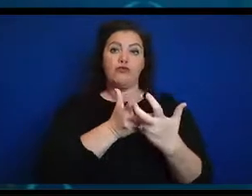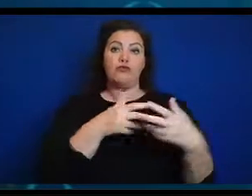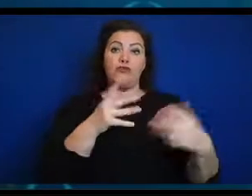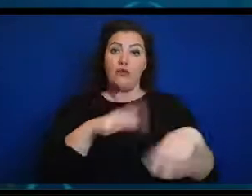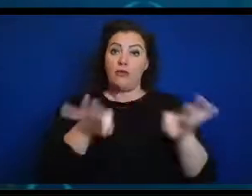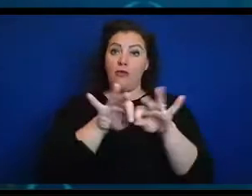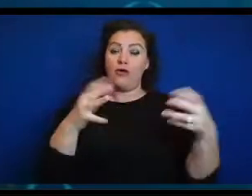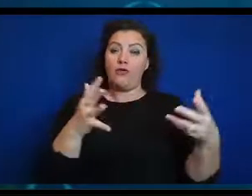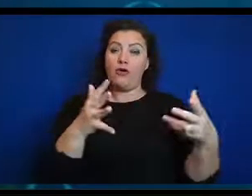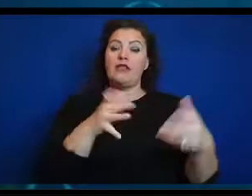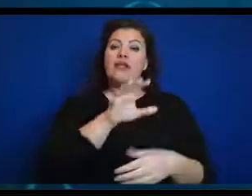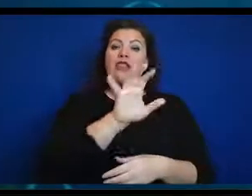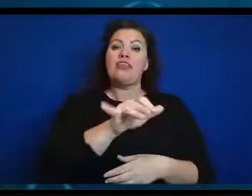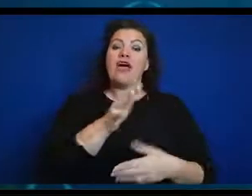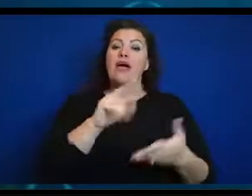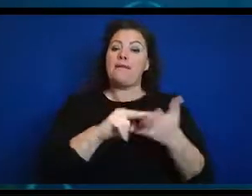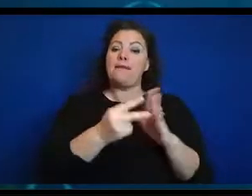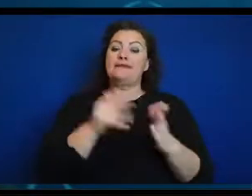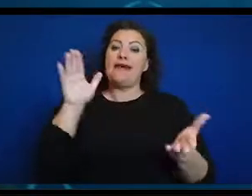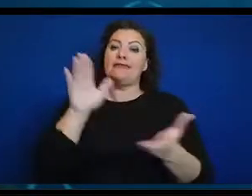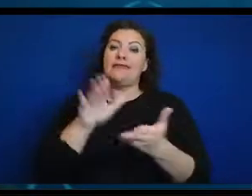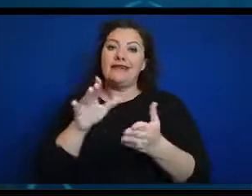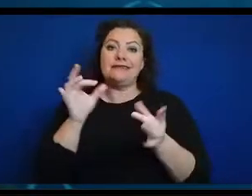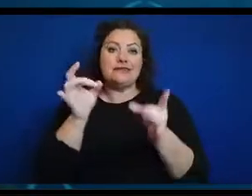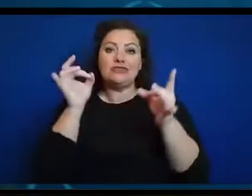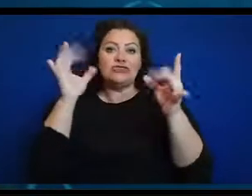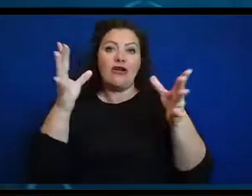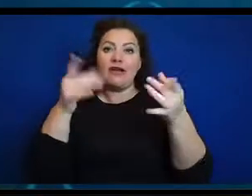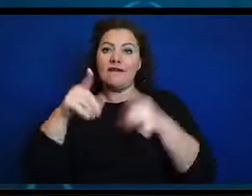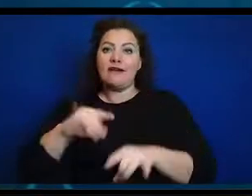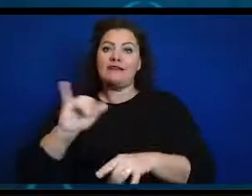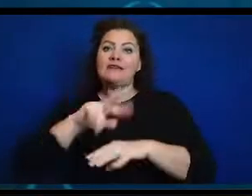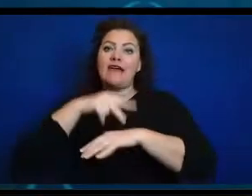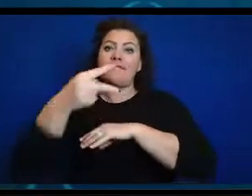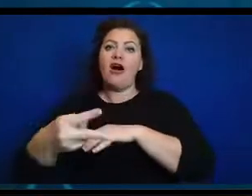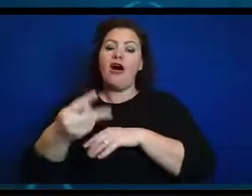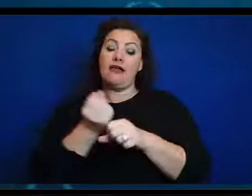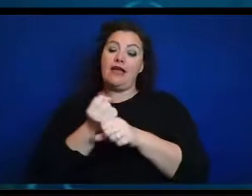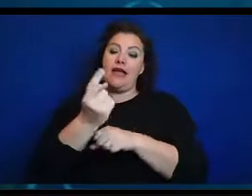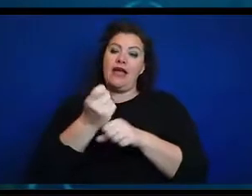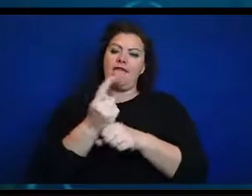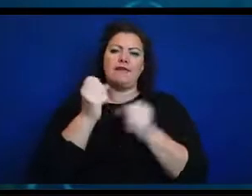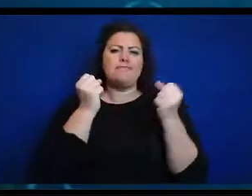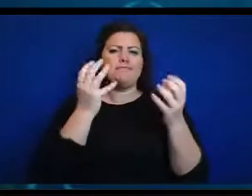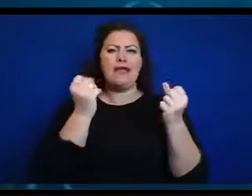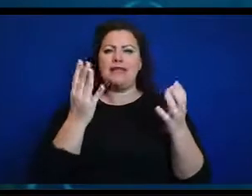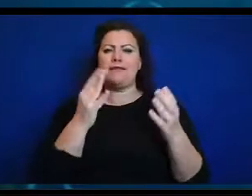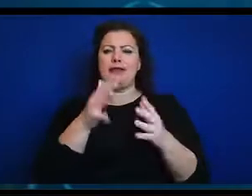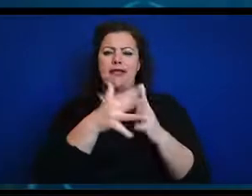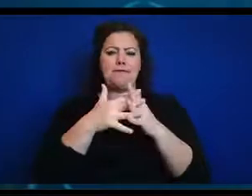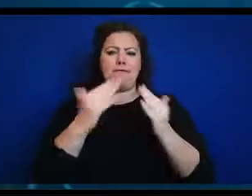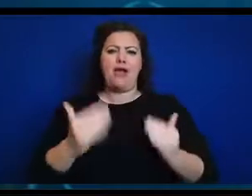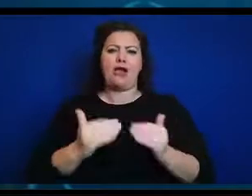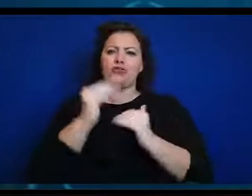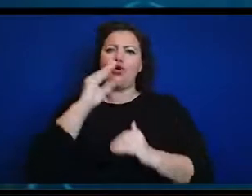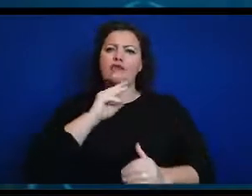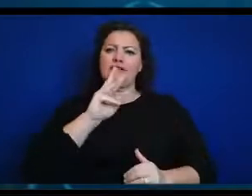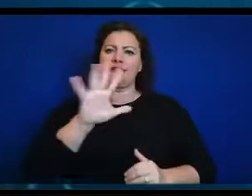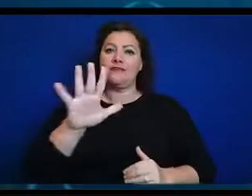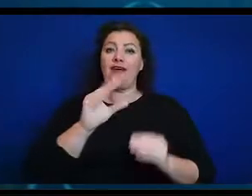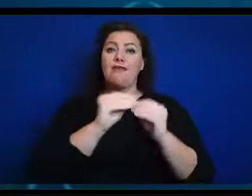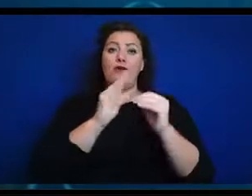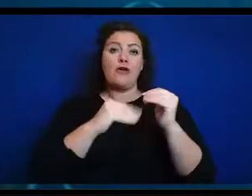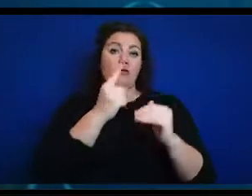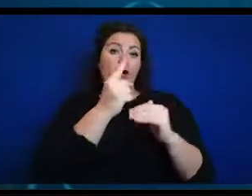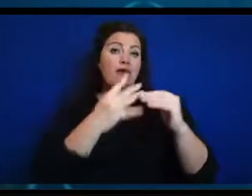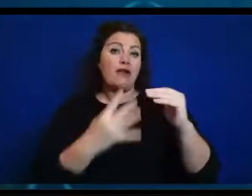to reductions of tragic events such as falls. Each year, millions of Americans over the age of 65, more than 1 out of 4,